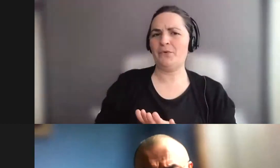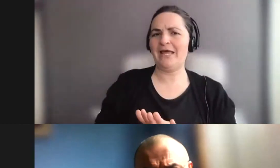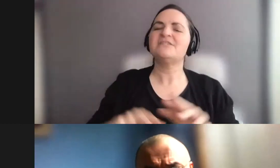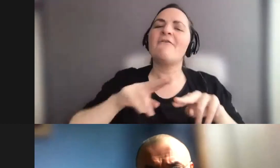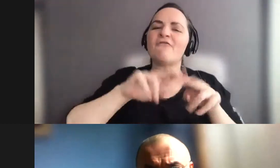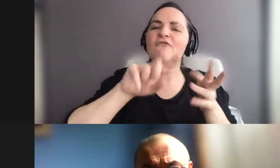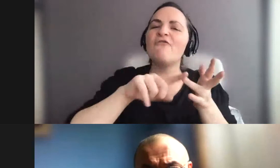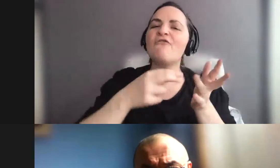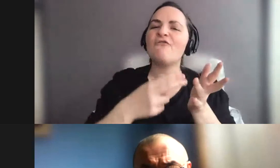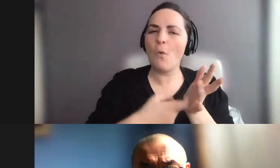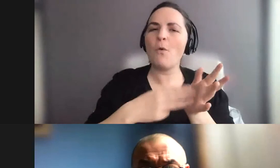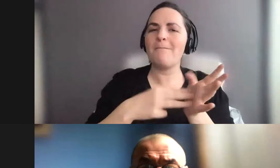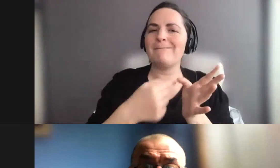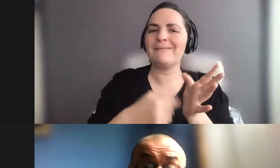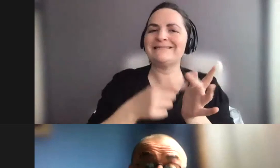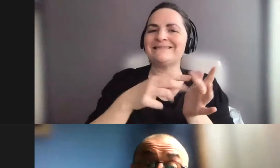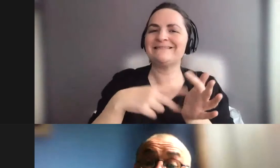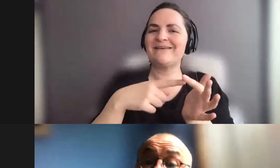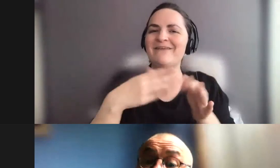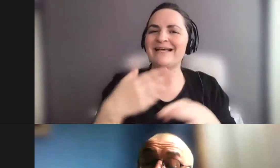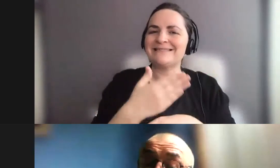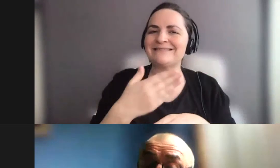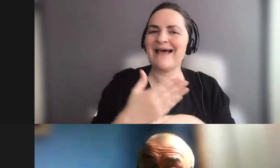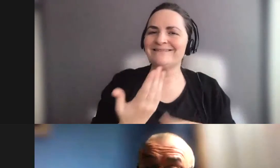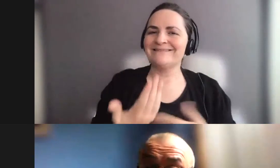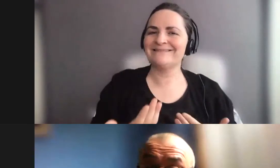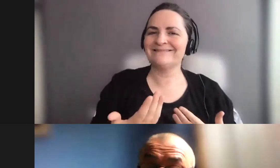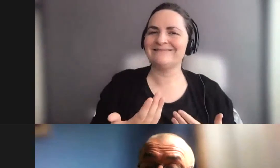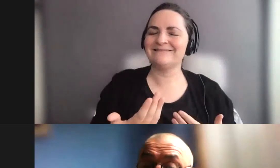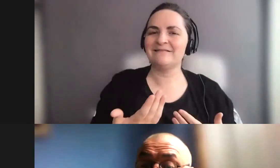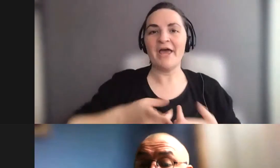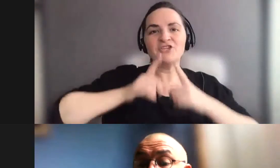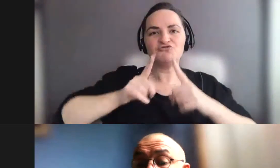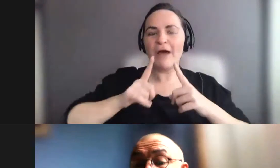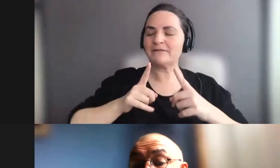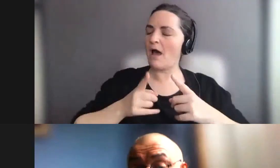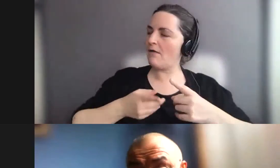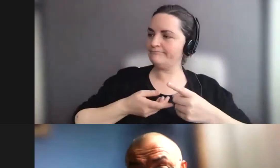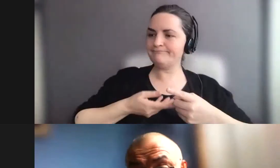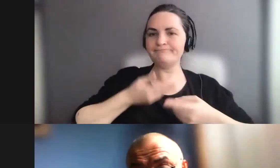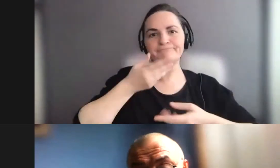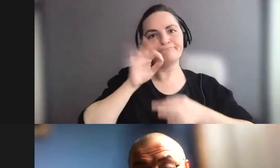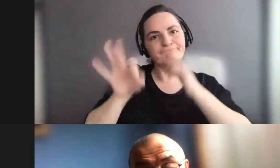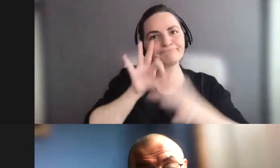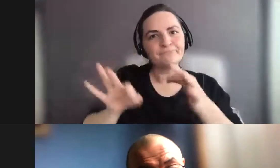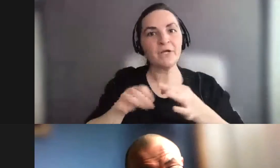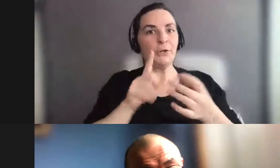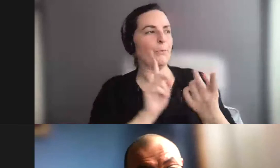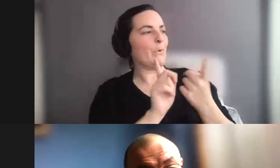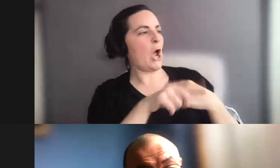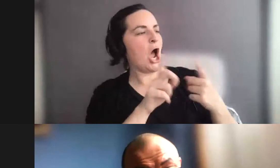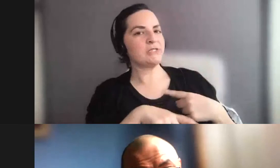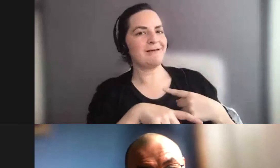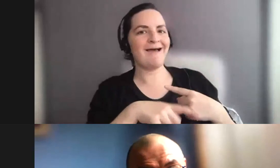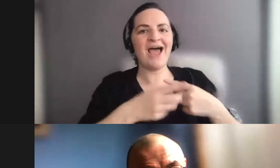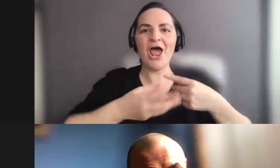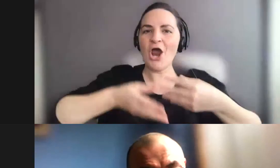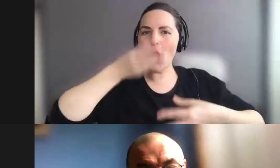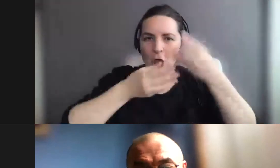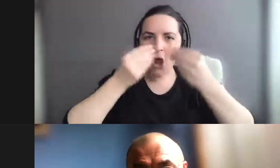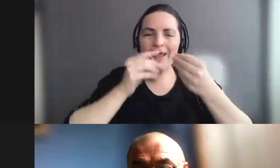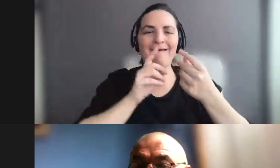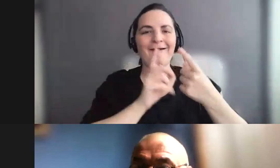formative exercise. The driving instructor is asking questions and you are answering those questions, and this helps you